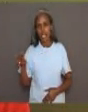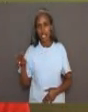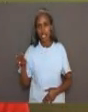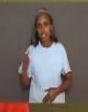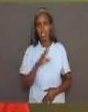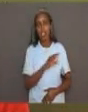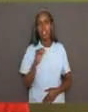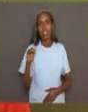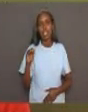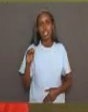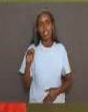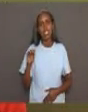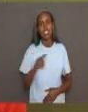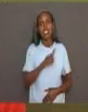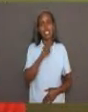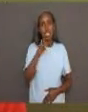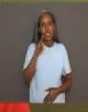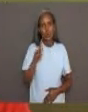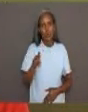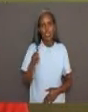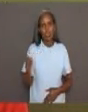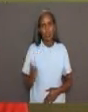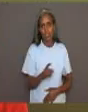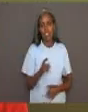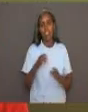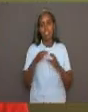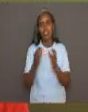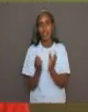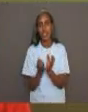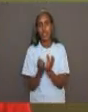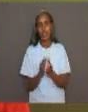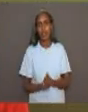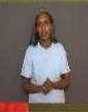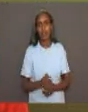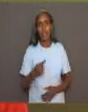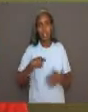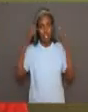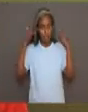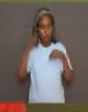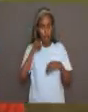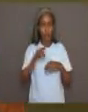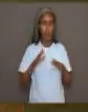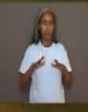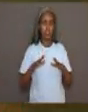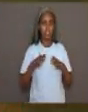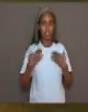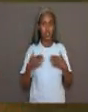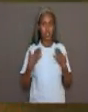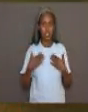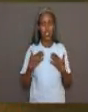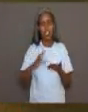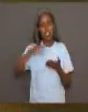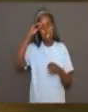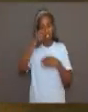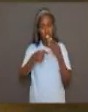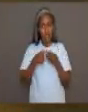properties of vectors and even the equation of a sphere. I hope you